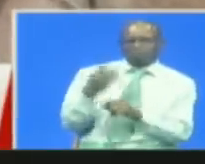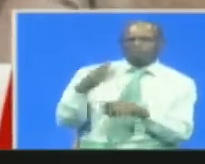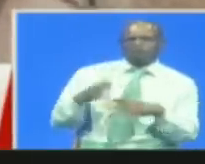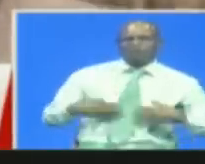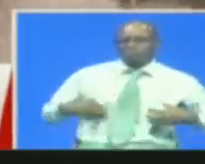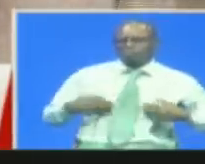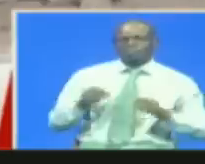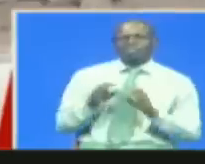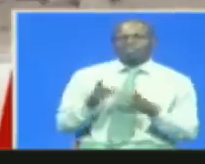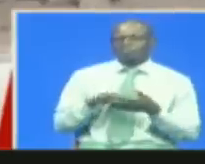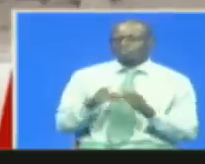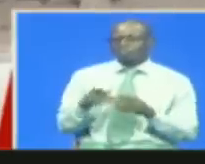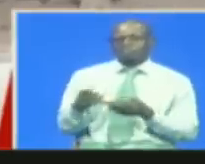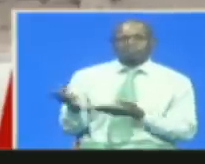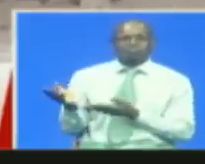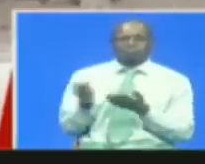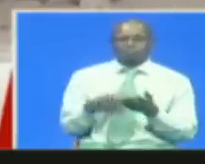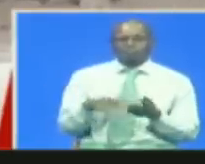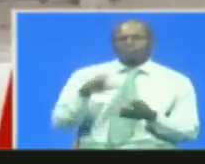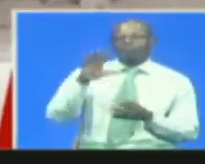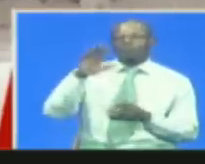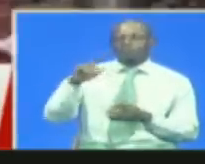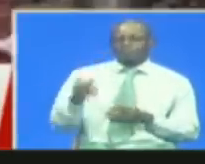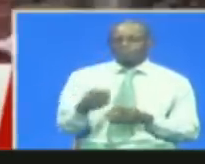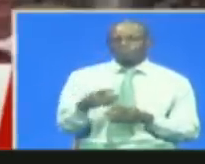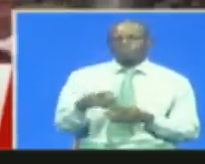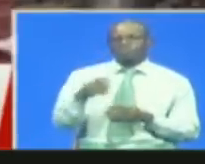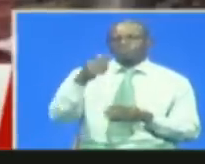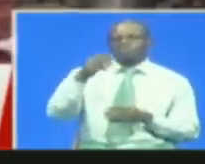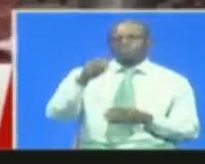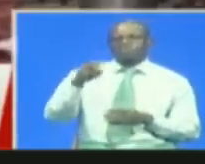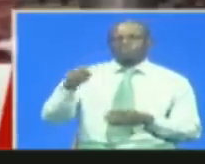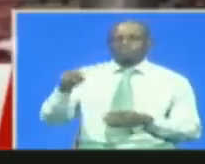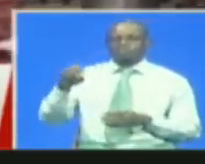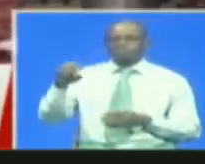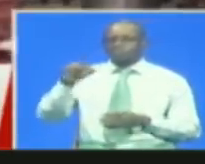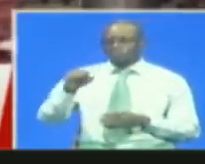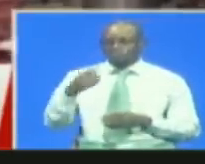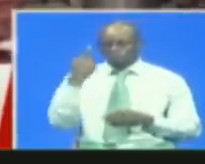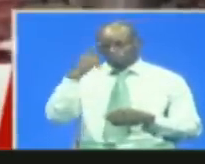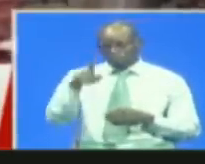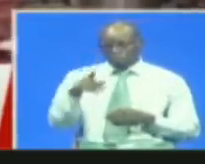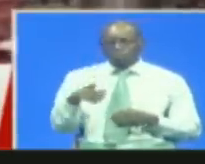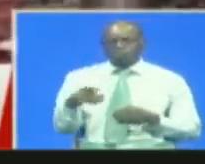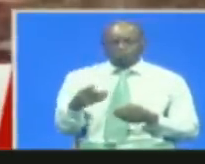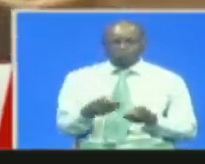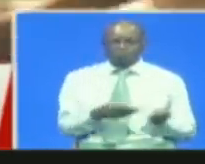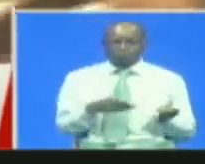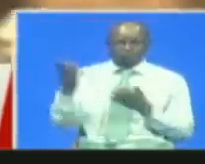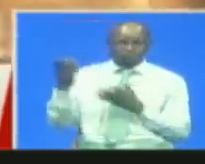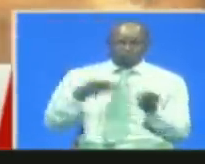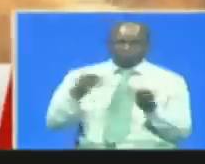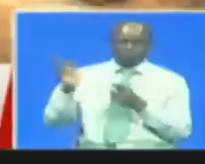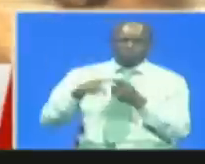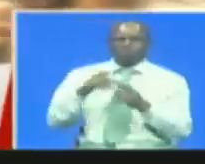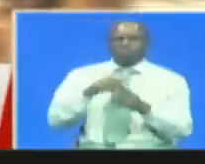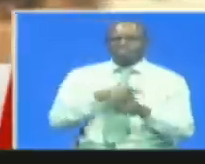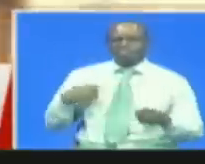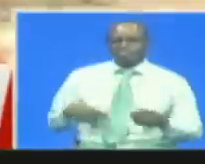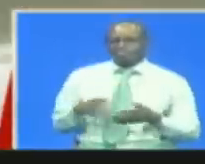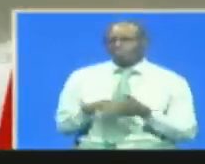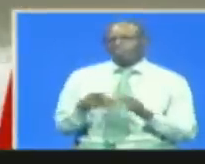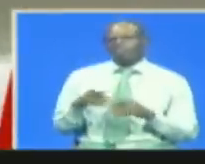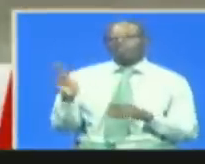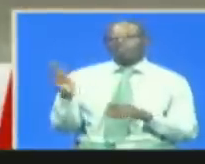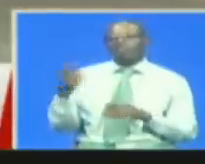5,000 tons of products, half of which are imported to China. In the last 3 years, Kenya has opened 3 new donkey slaughterhouses